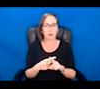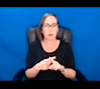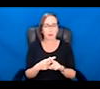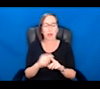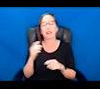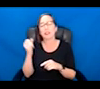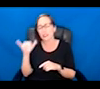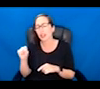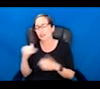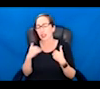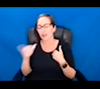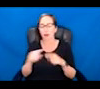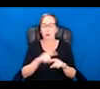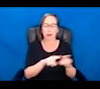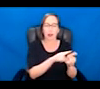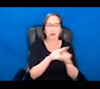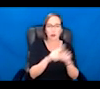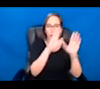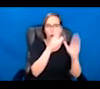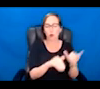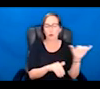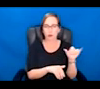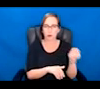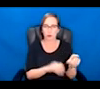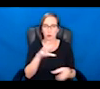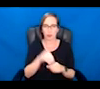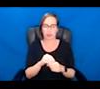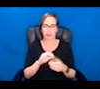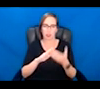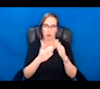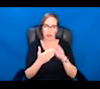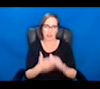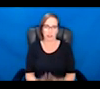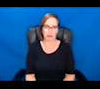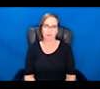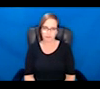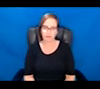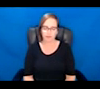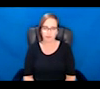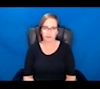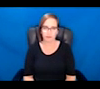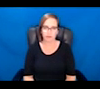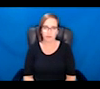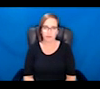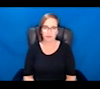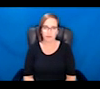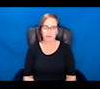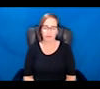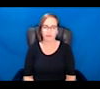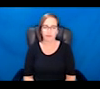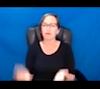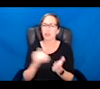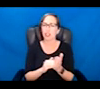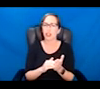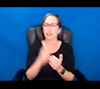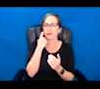So getting to the positive part here. As we talked about, I mean, as again was shown in the video, there is